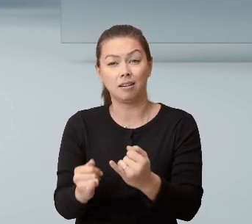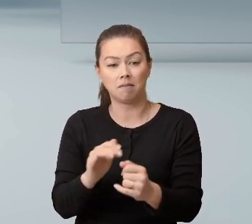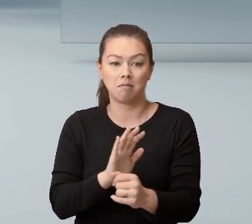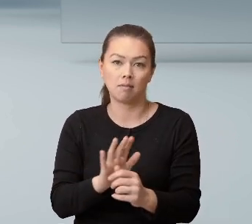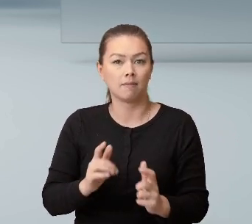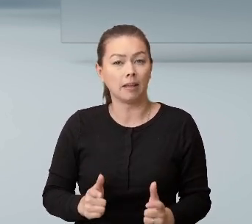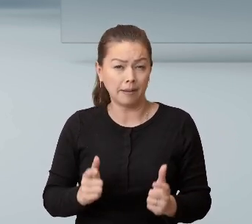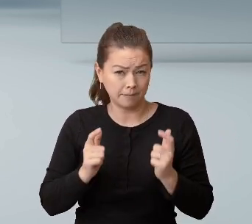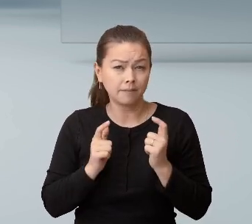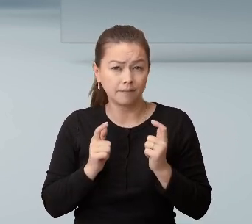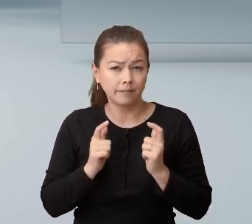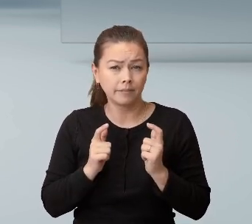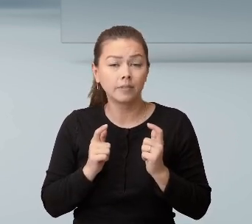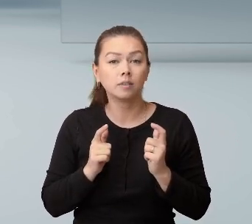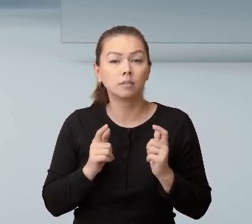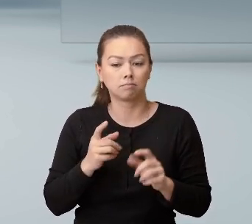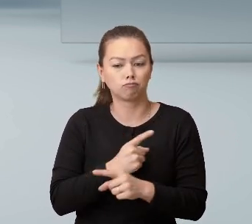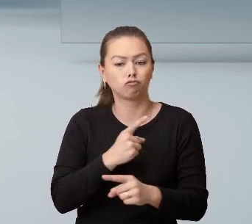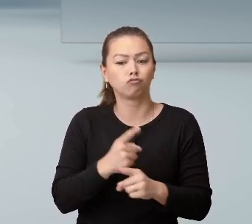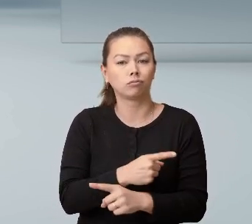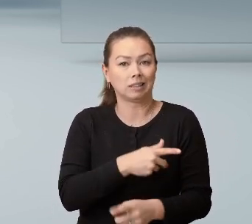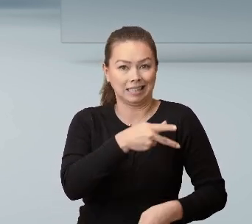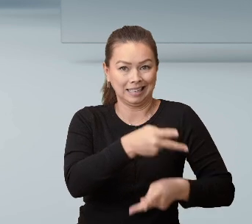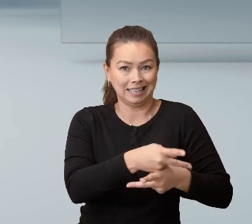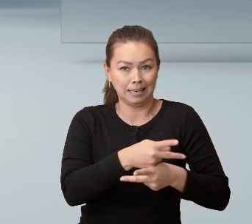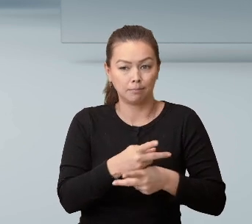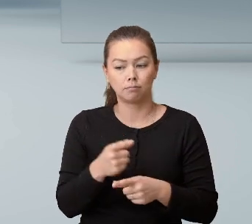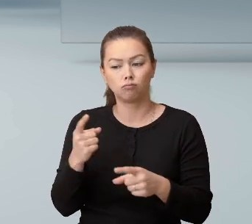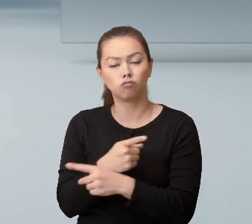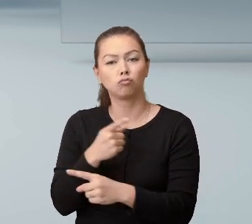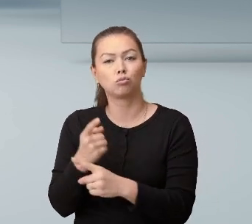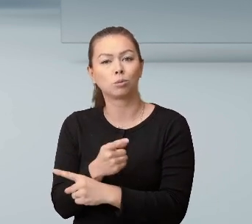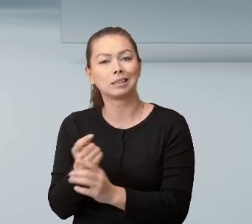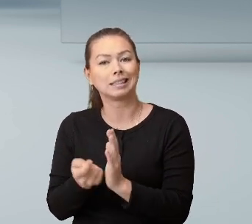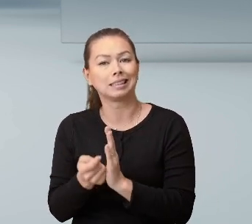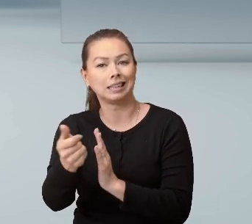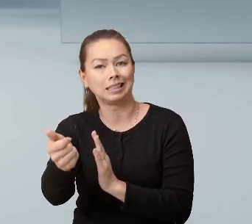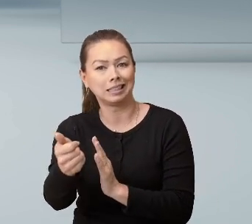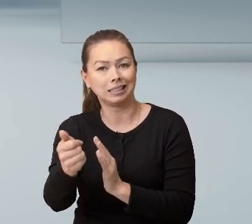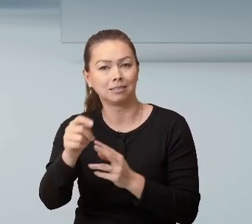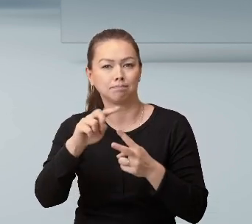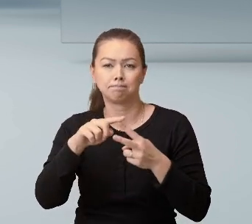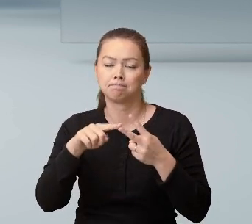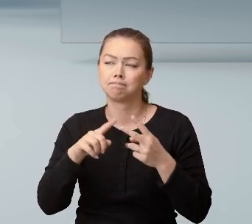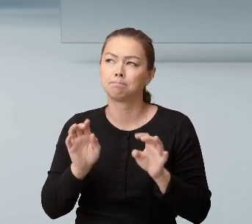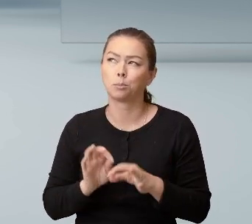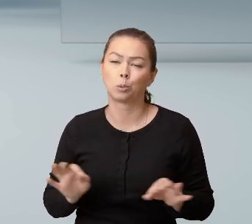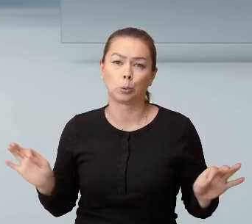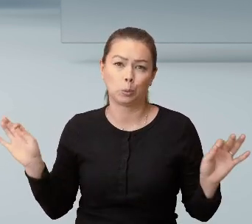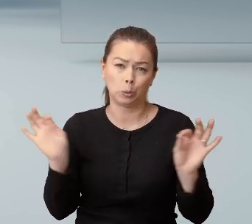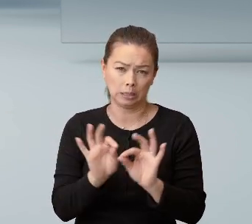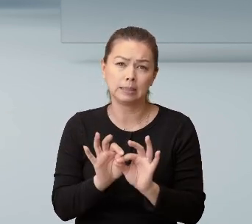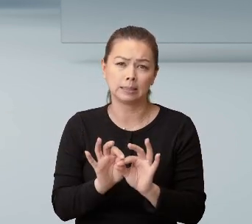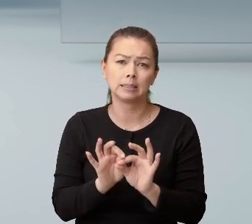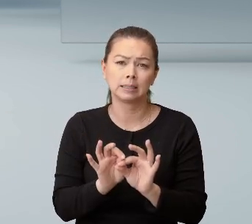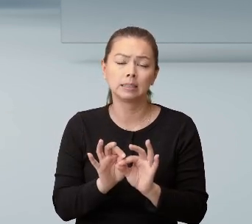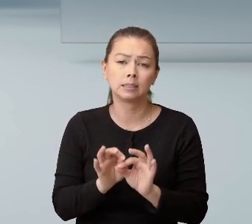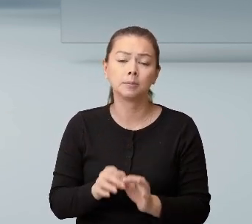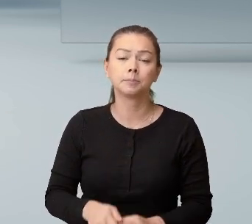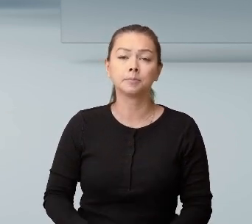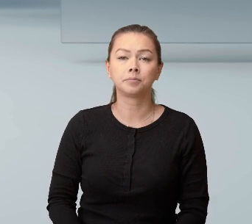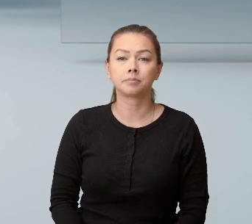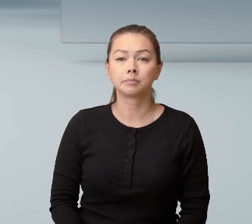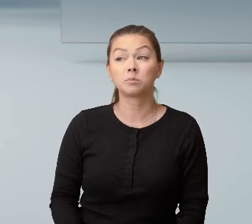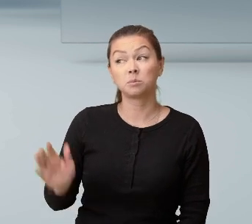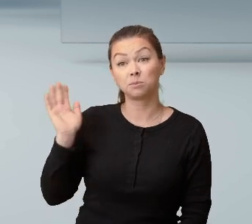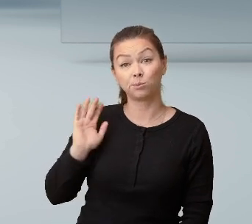to the end of its life. So the proper retention and disposition, all of that is really important. It's not hard to